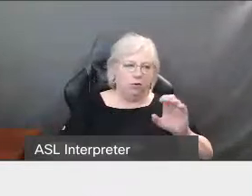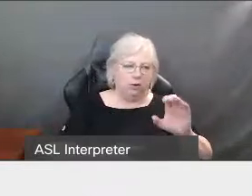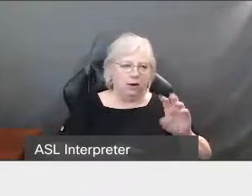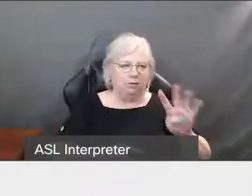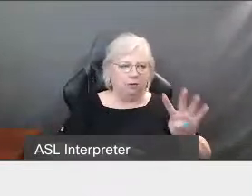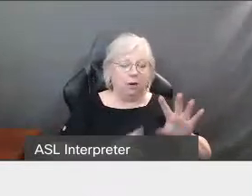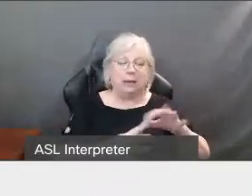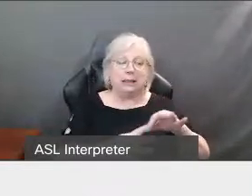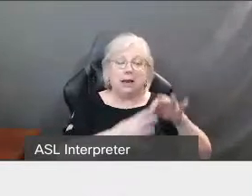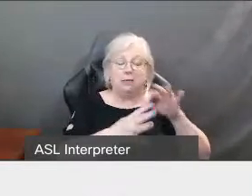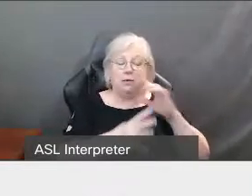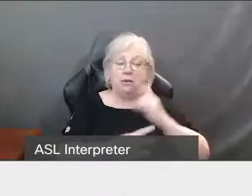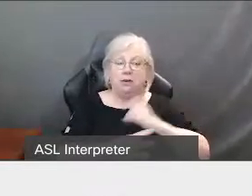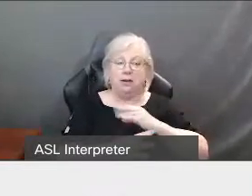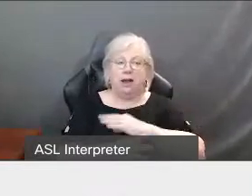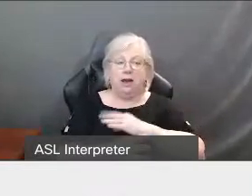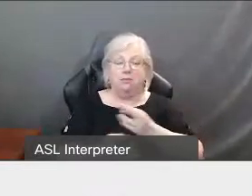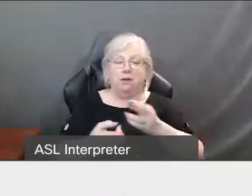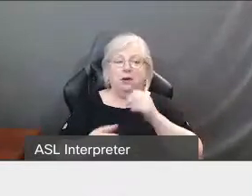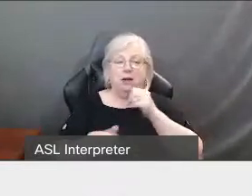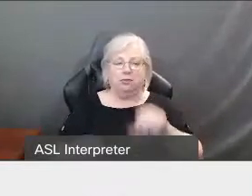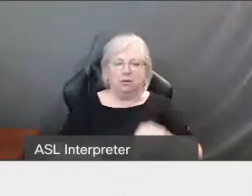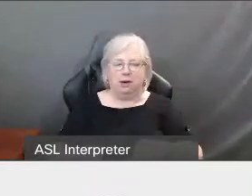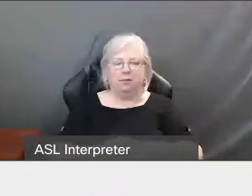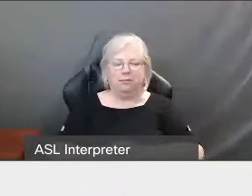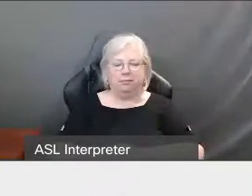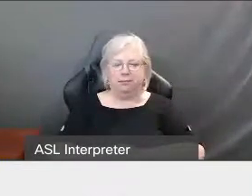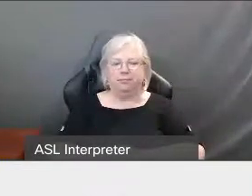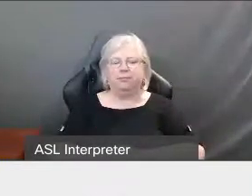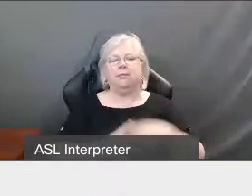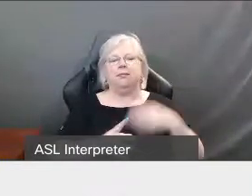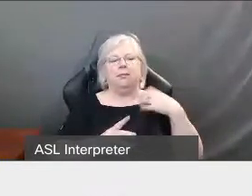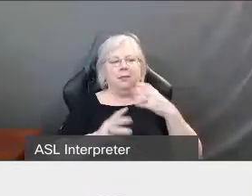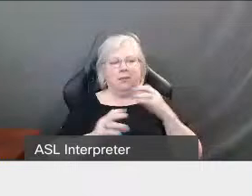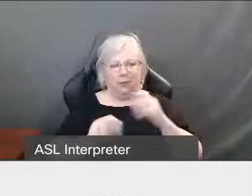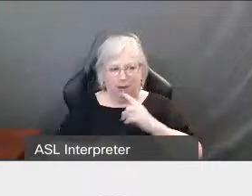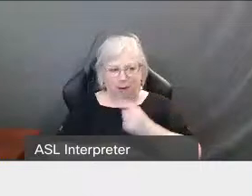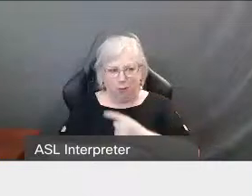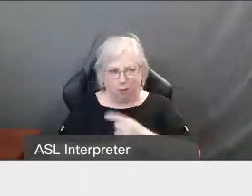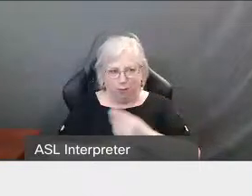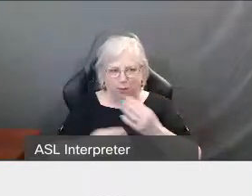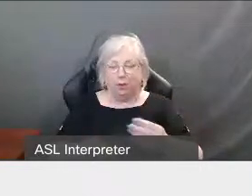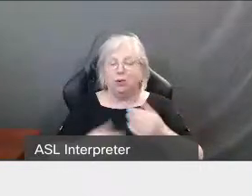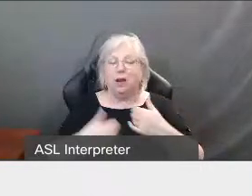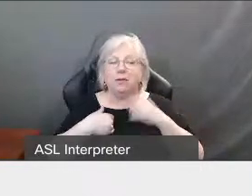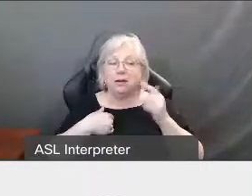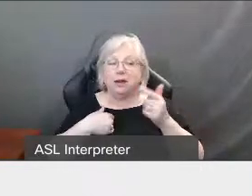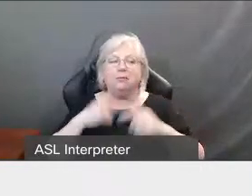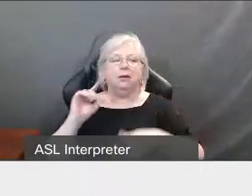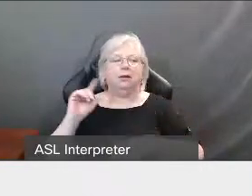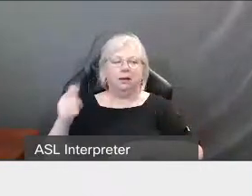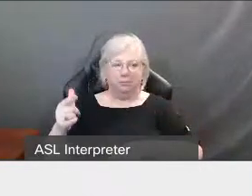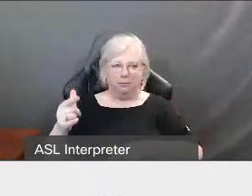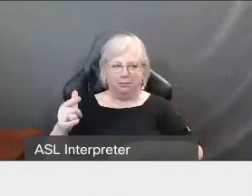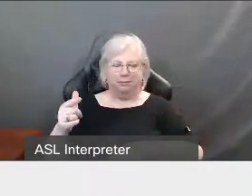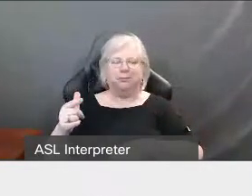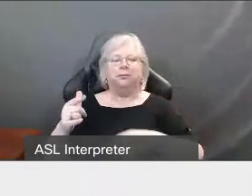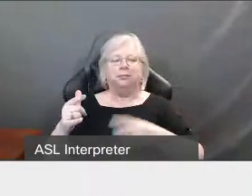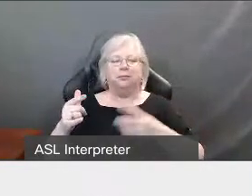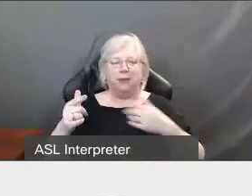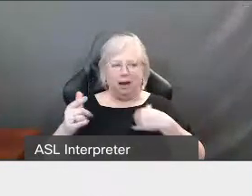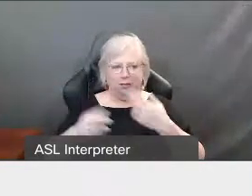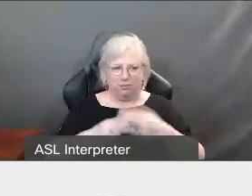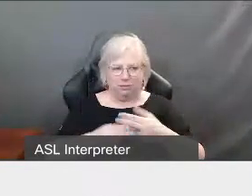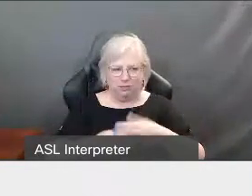except for staff's recommendation of denial. Okay, we've got an appropriate motion. How about a second? Second. All right, motion and second. How about a